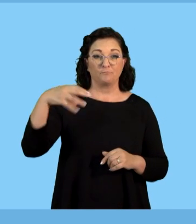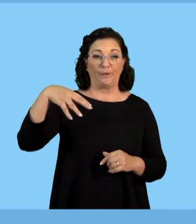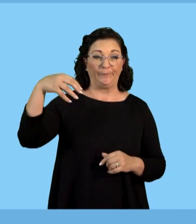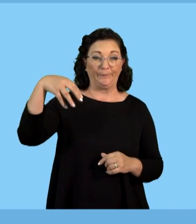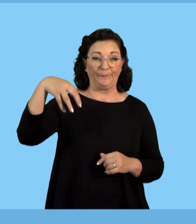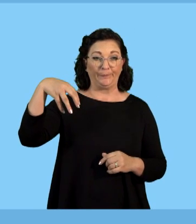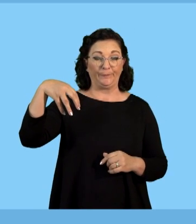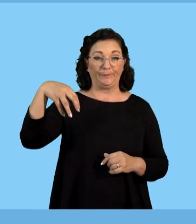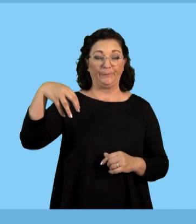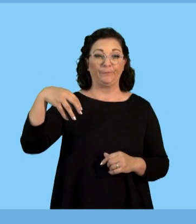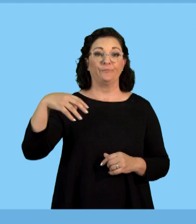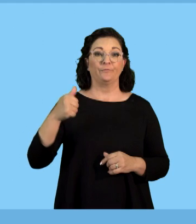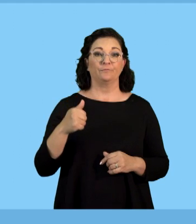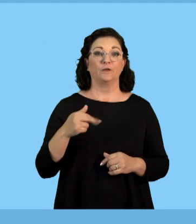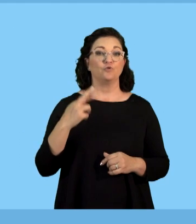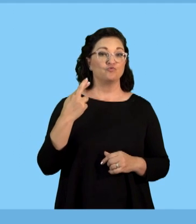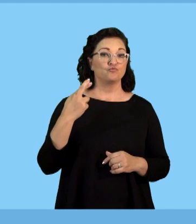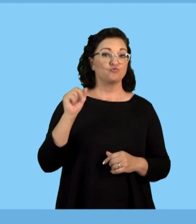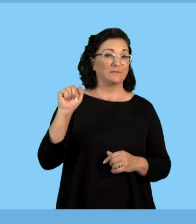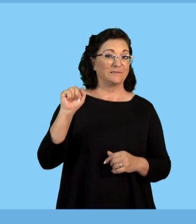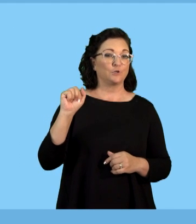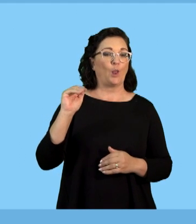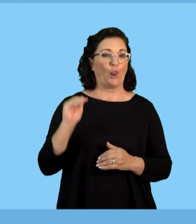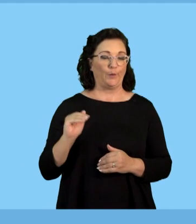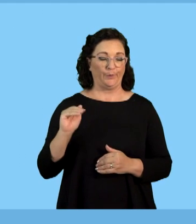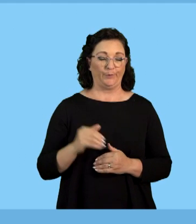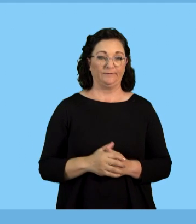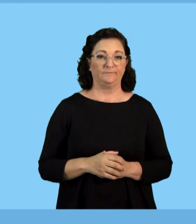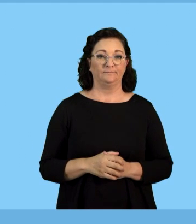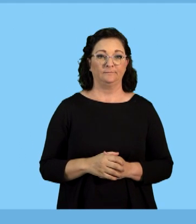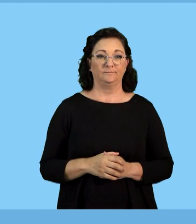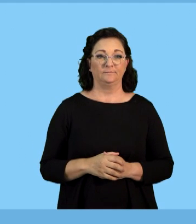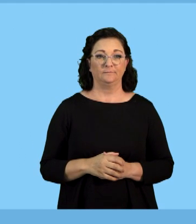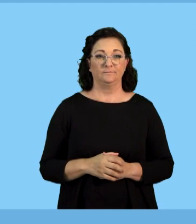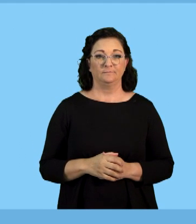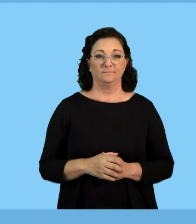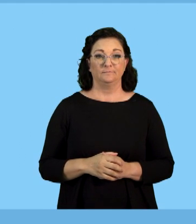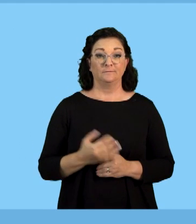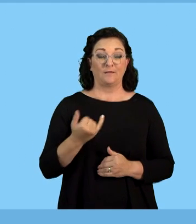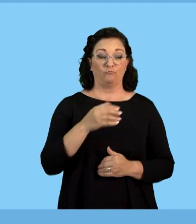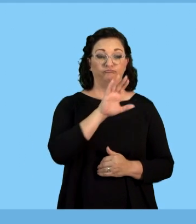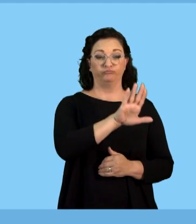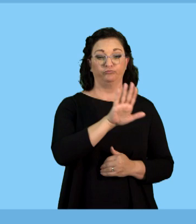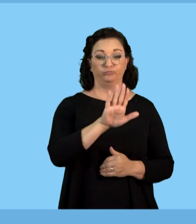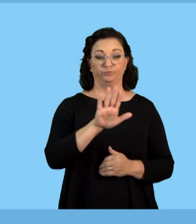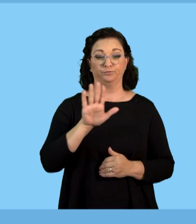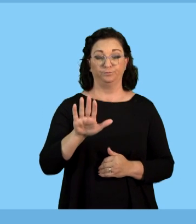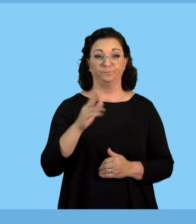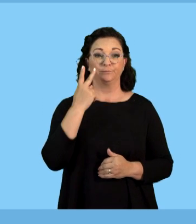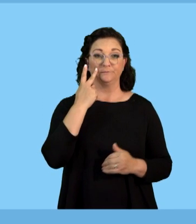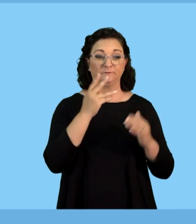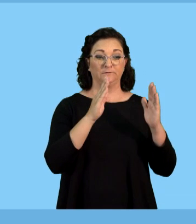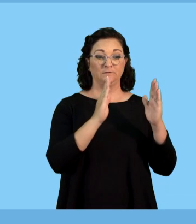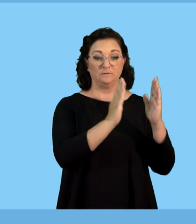be brighter, then the resistance needs to be low. So on these three that we have, we do know that as we are